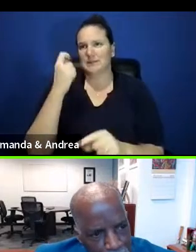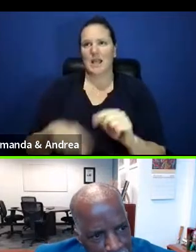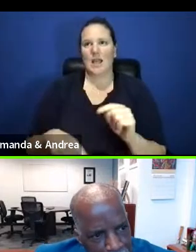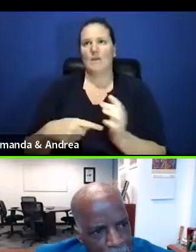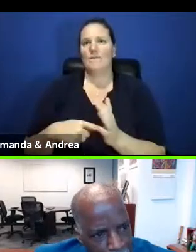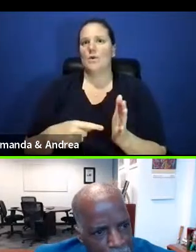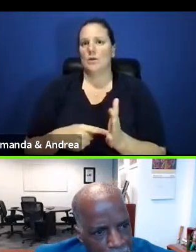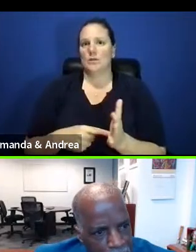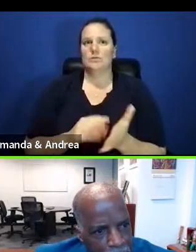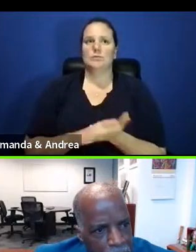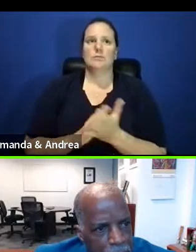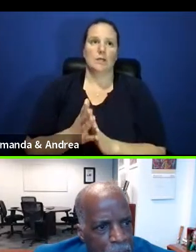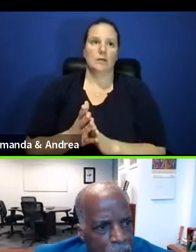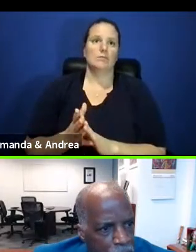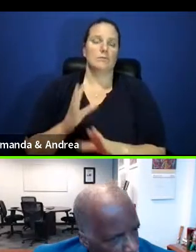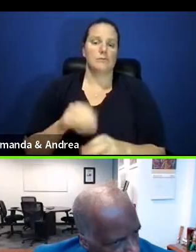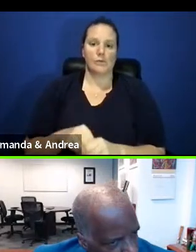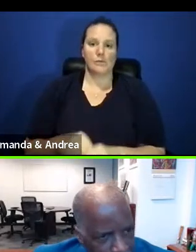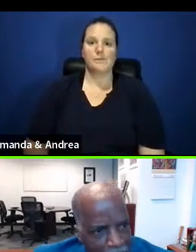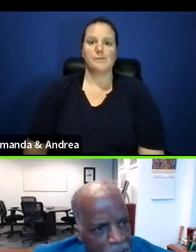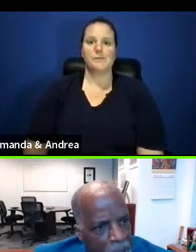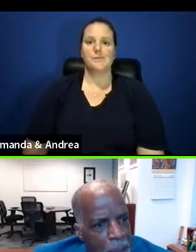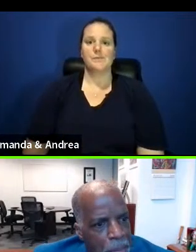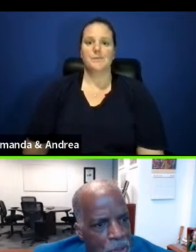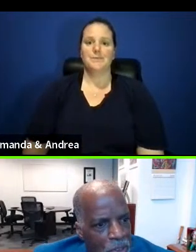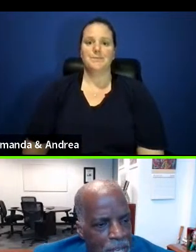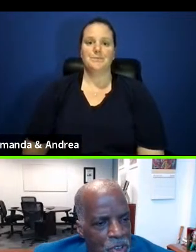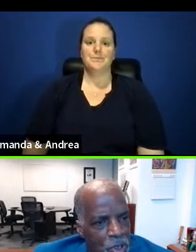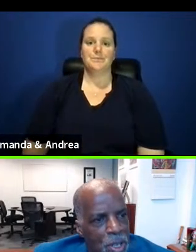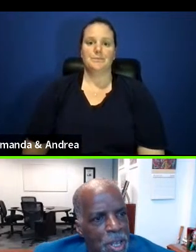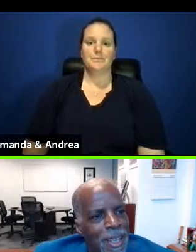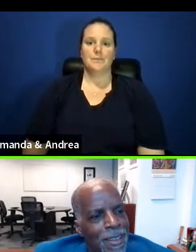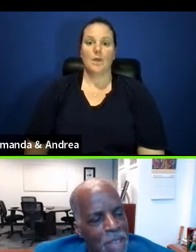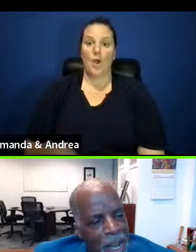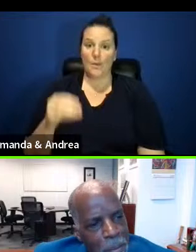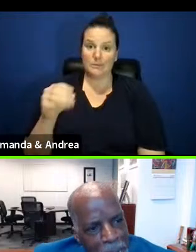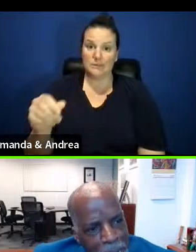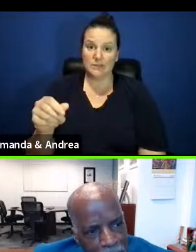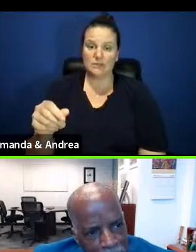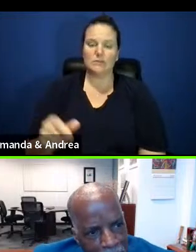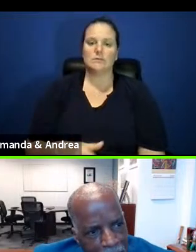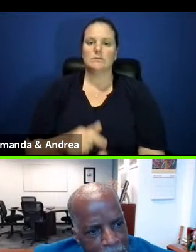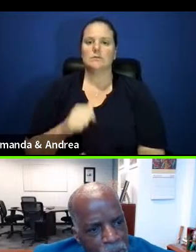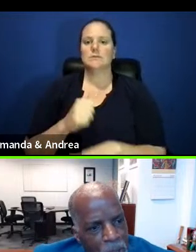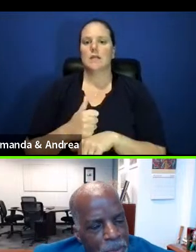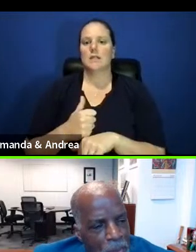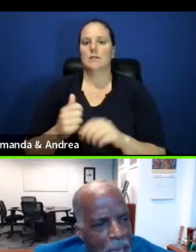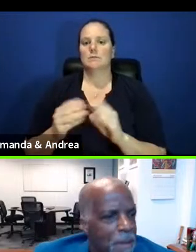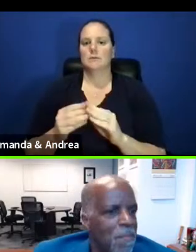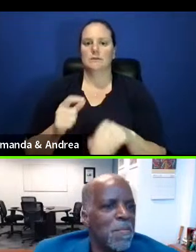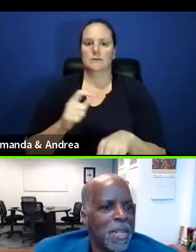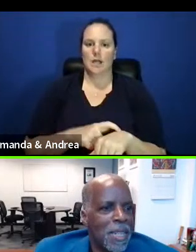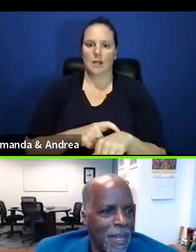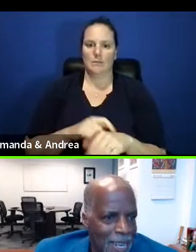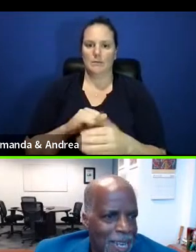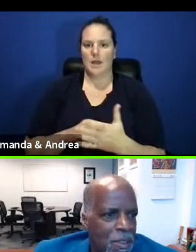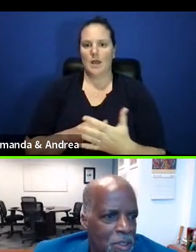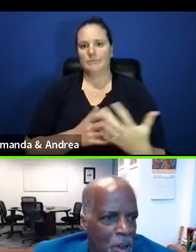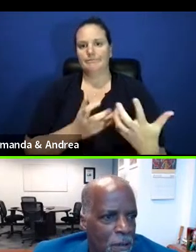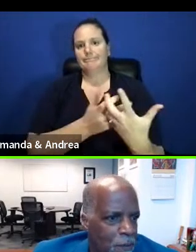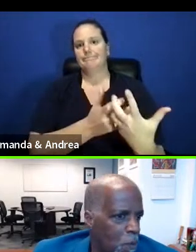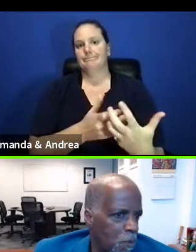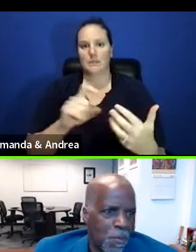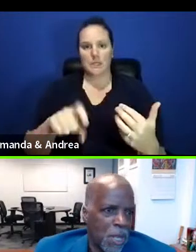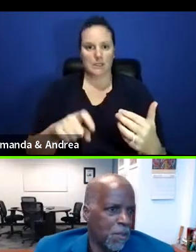afford to be a part of it. So having compensation, setting meeting times that meet the